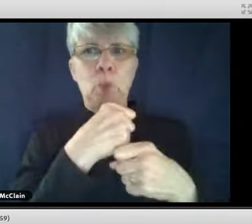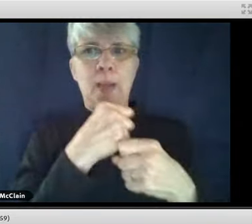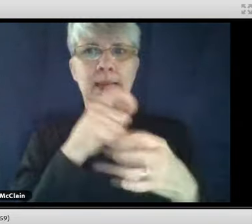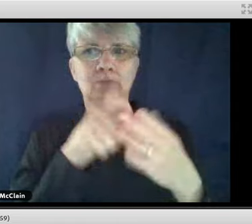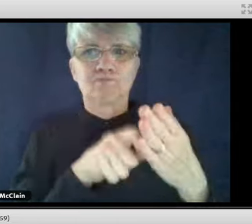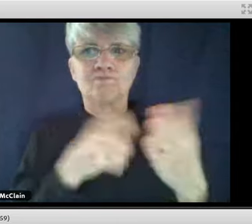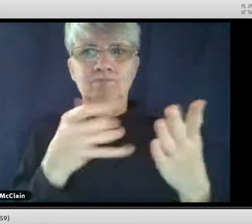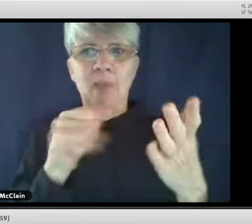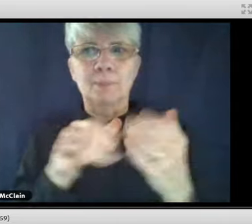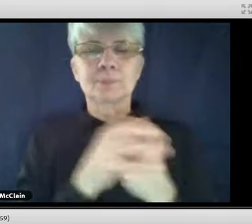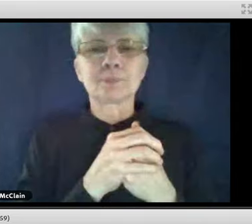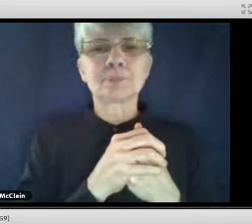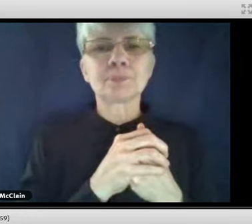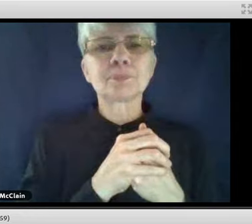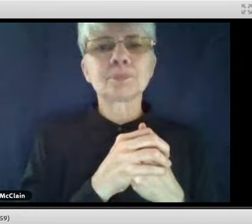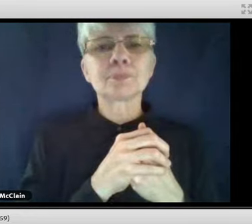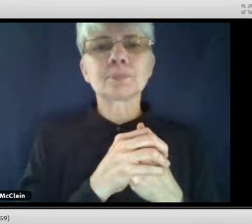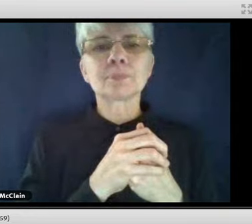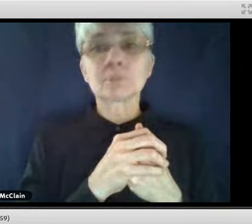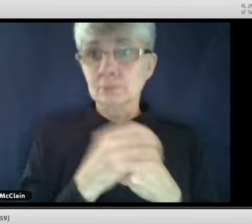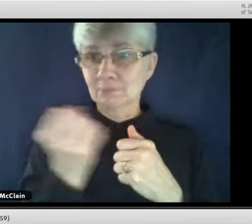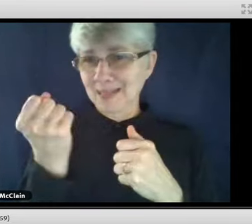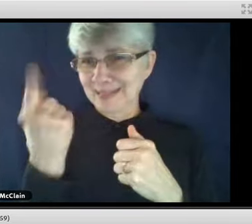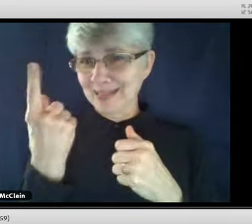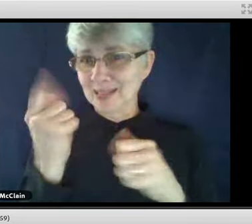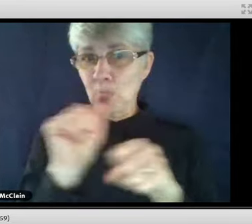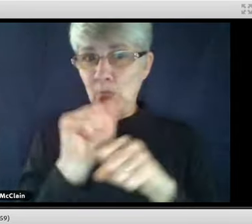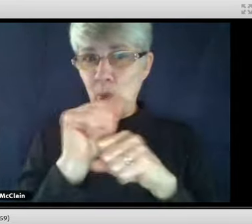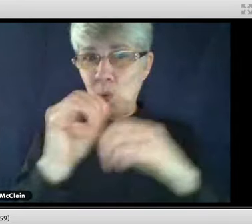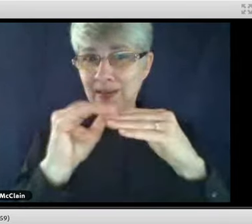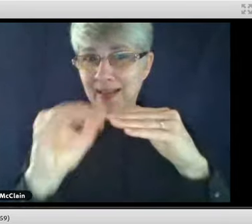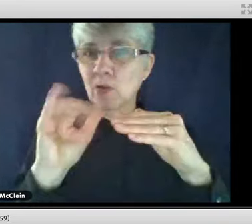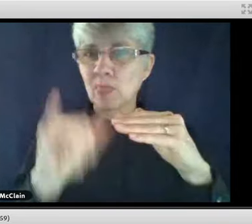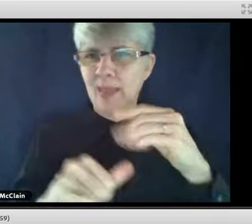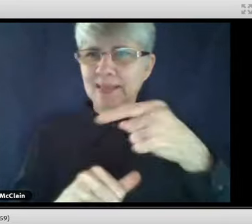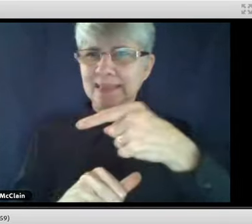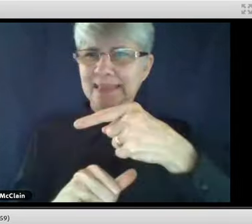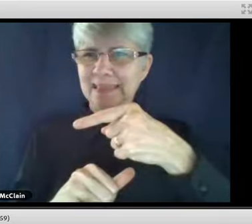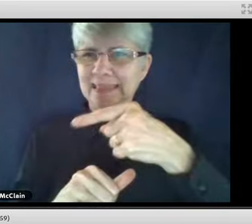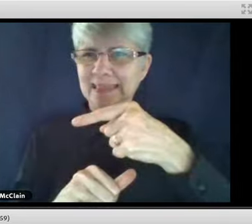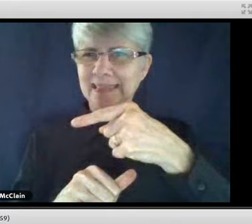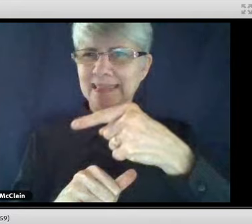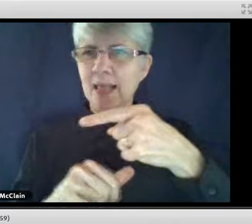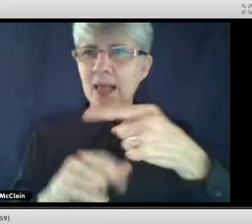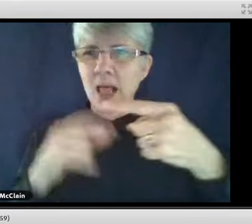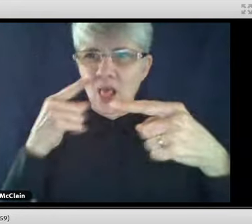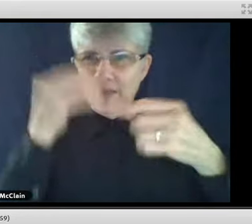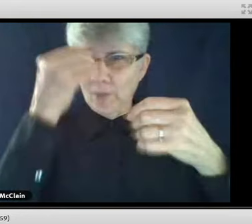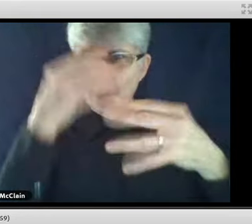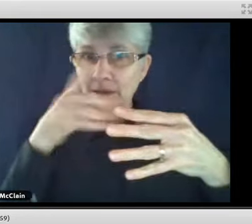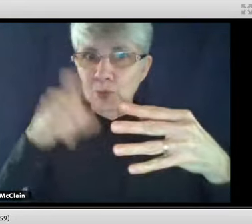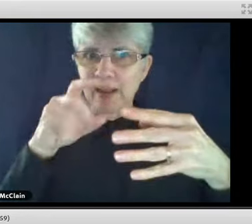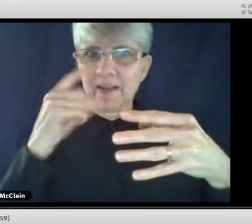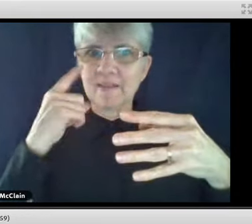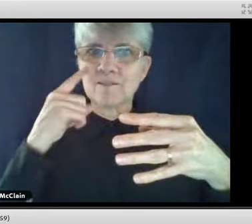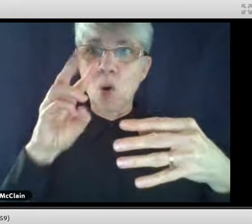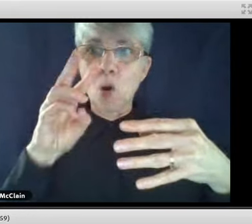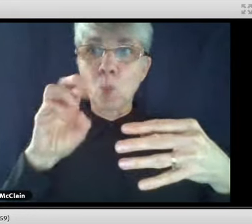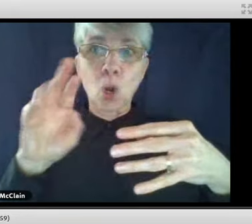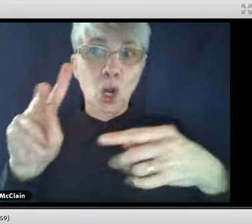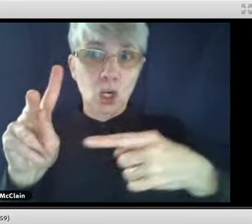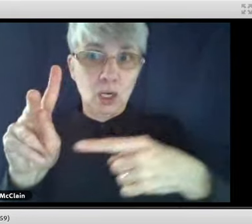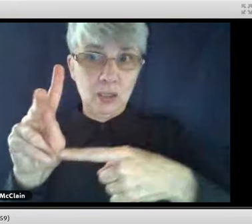case, J.K. Rowling. Okay, does that make sense? The work level, that's the main bit of information that